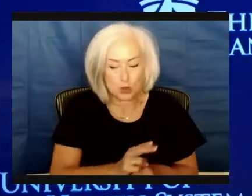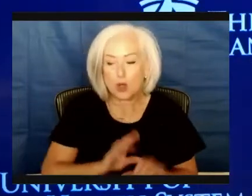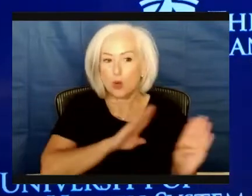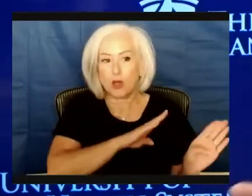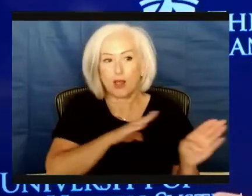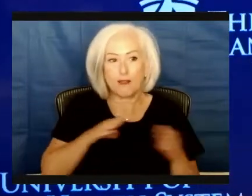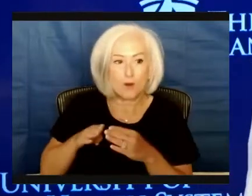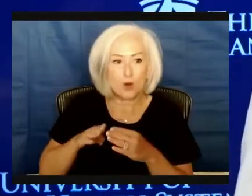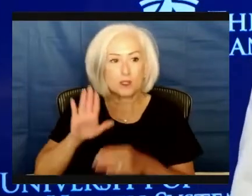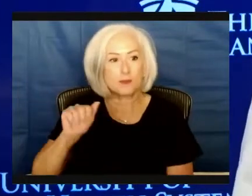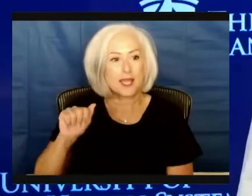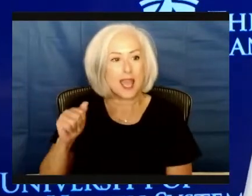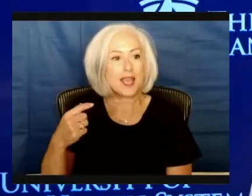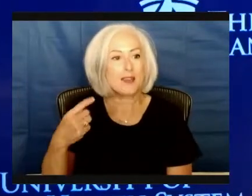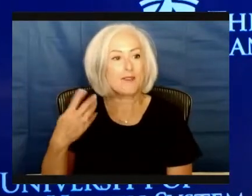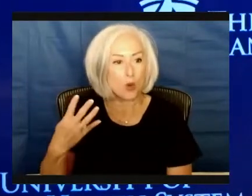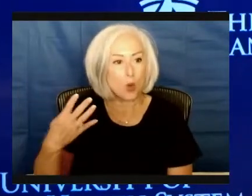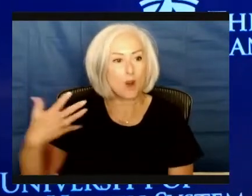safe because they've done the